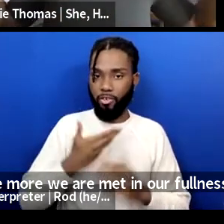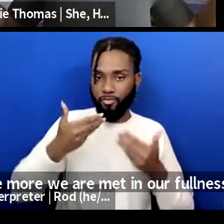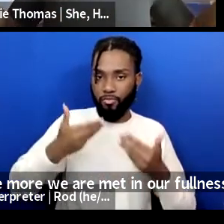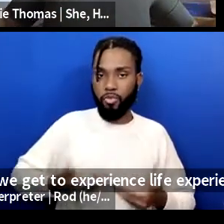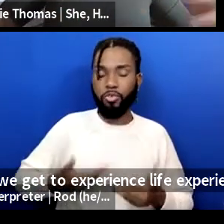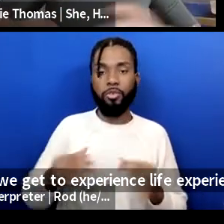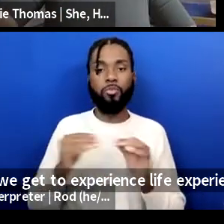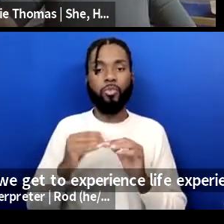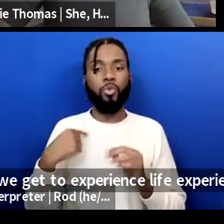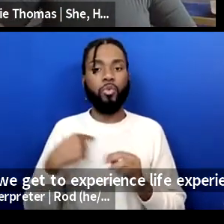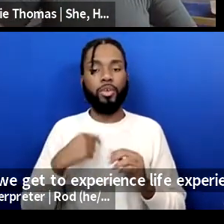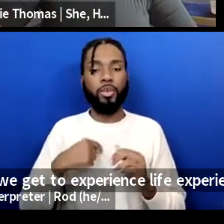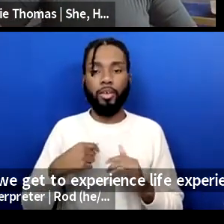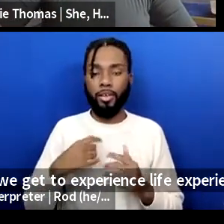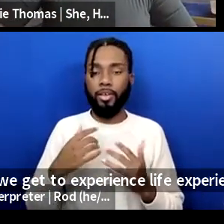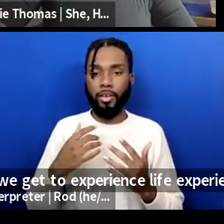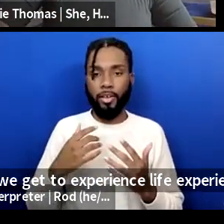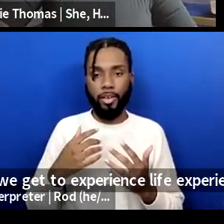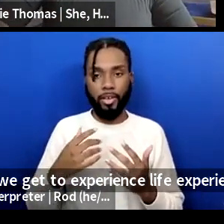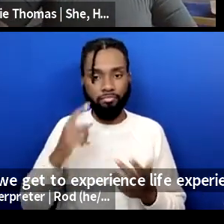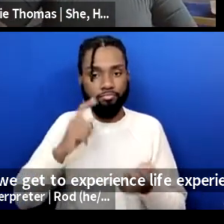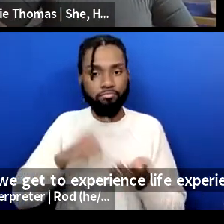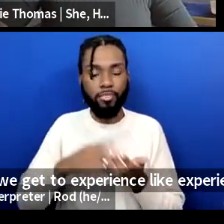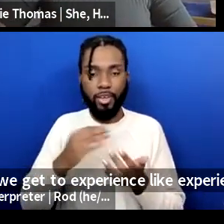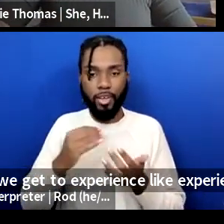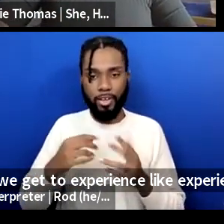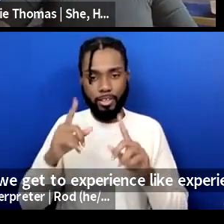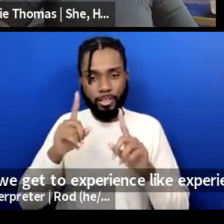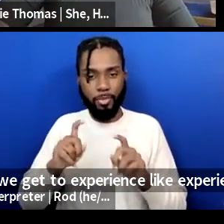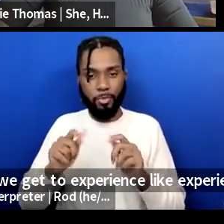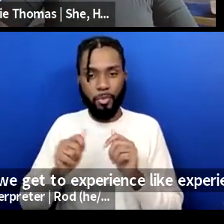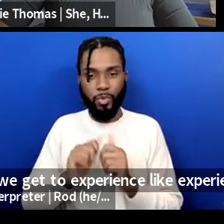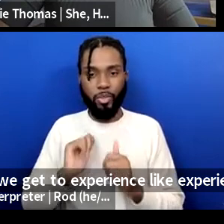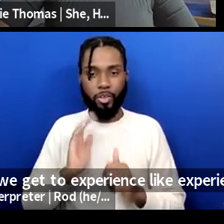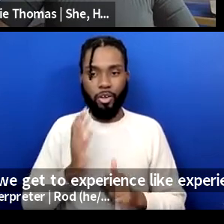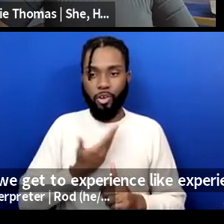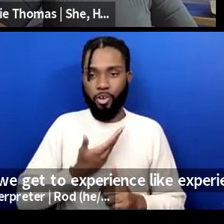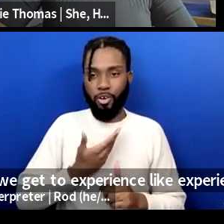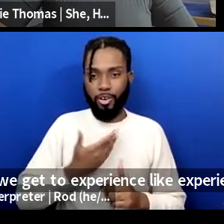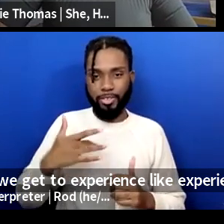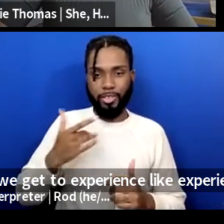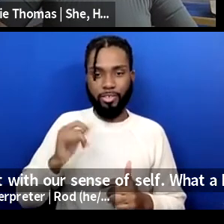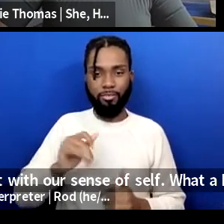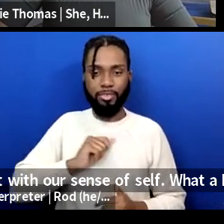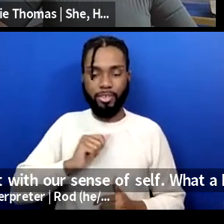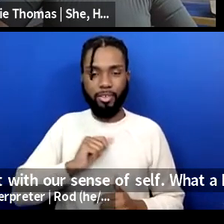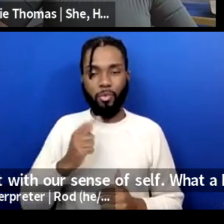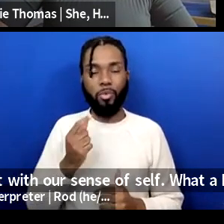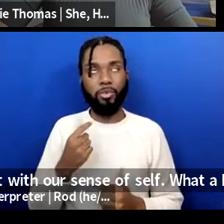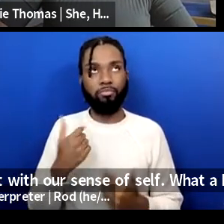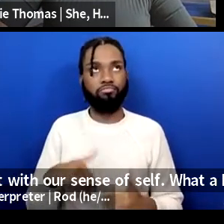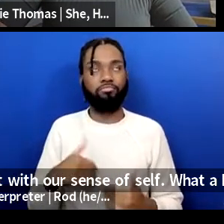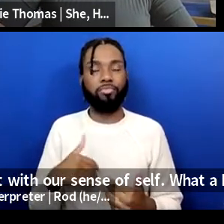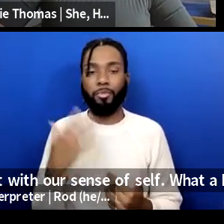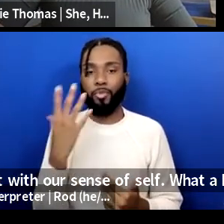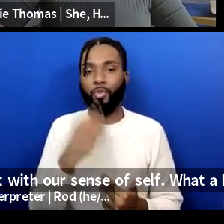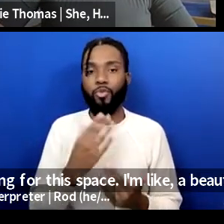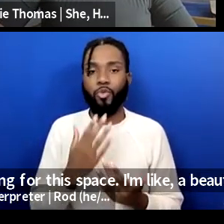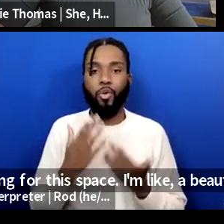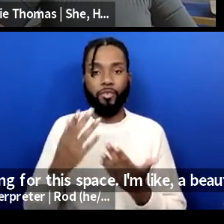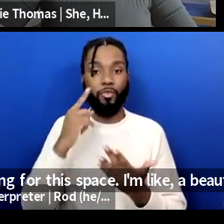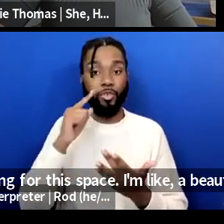and experiment with our sense of self. What a beautiful offering for this space, and like a